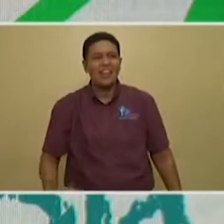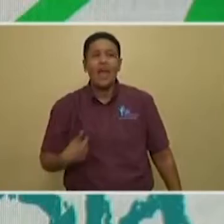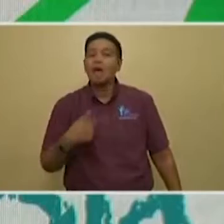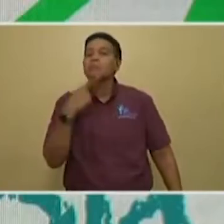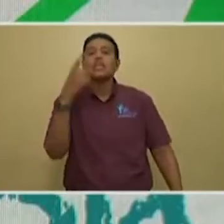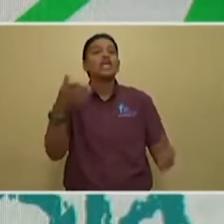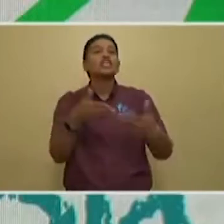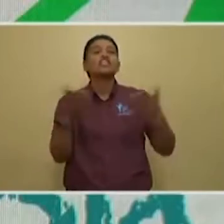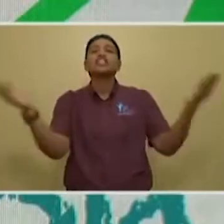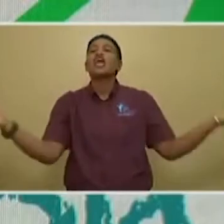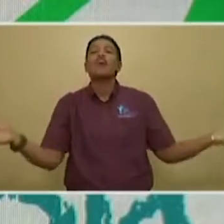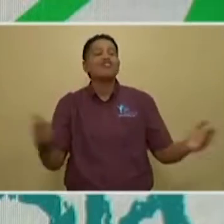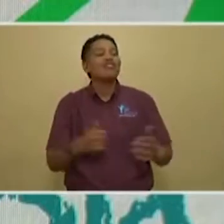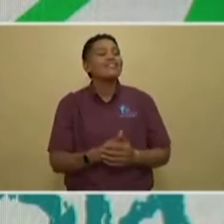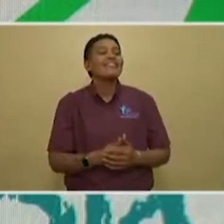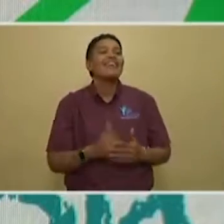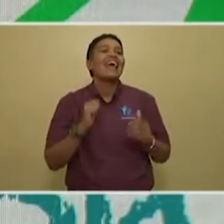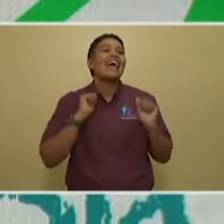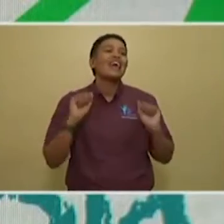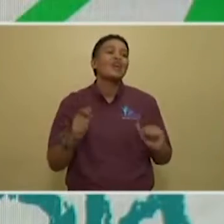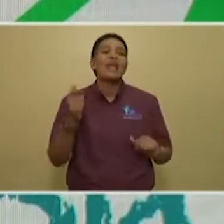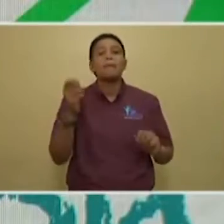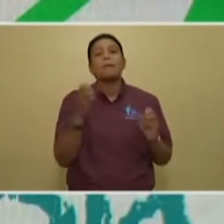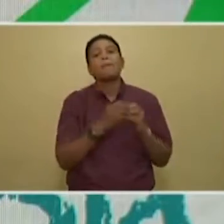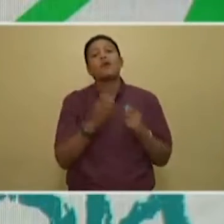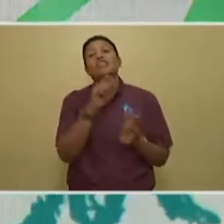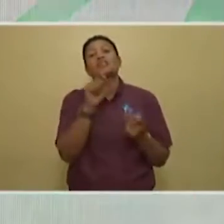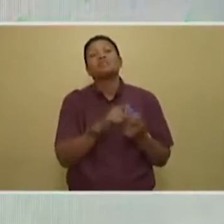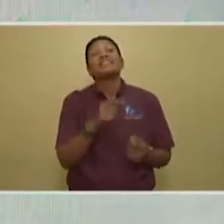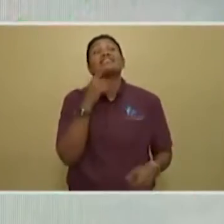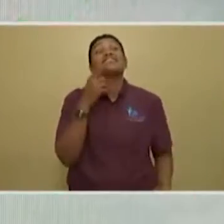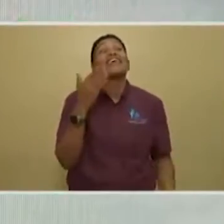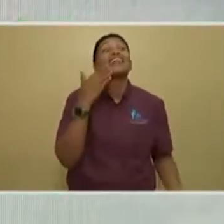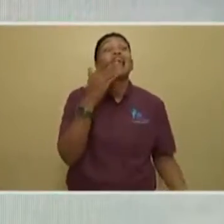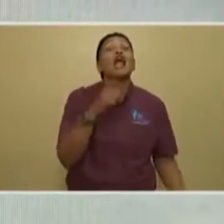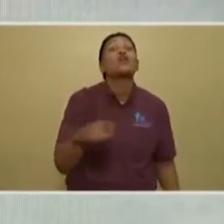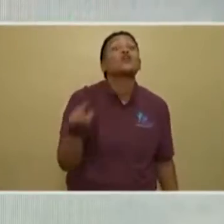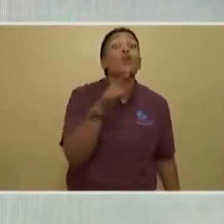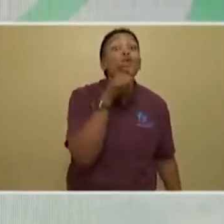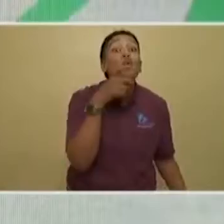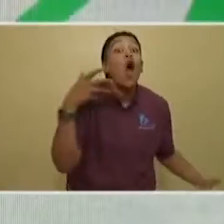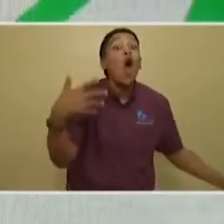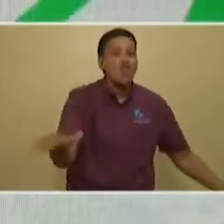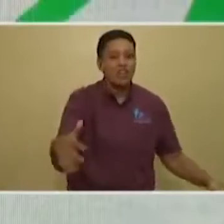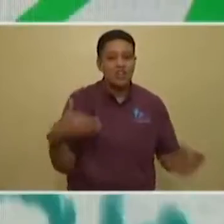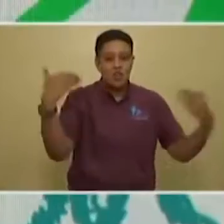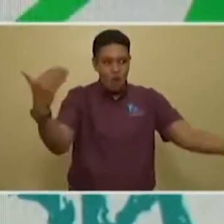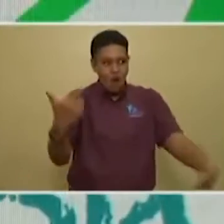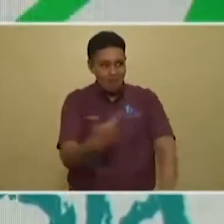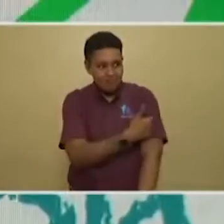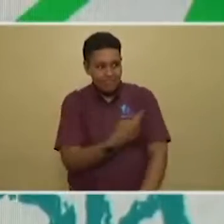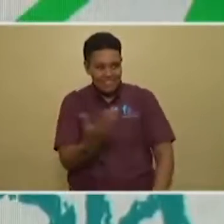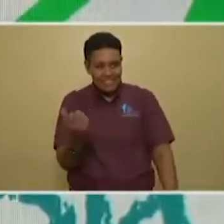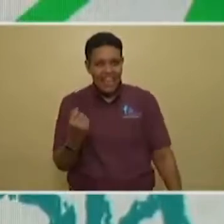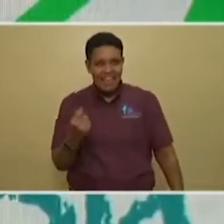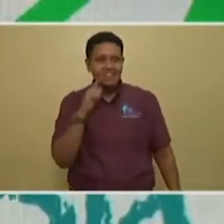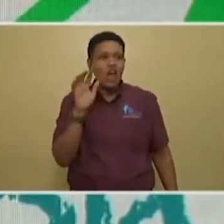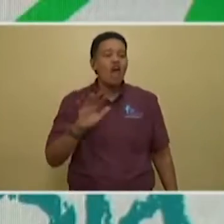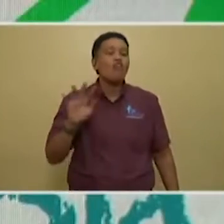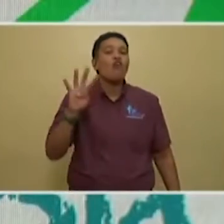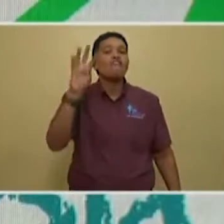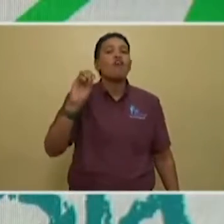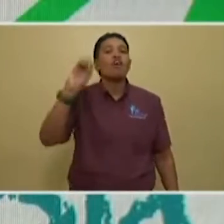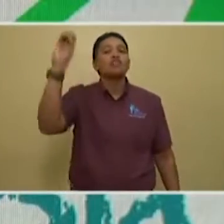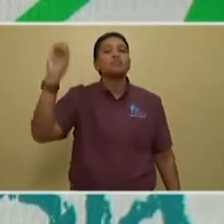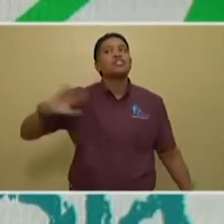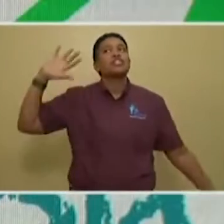it generally. I could be a little bit more specific and say, let me thank those who have taken the vaccine, which amounts to about